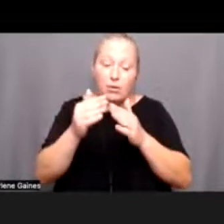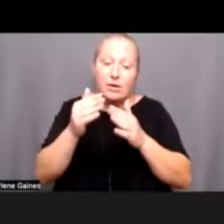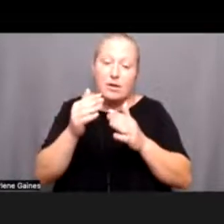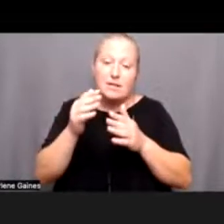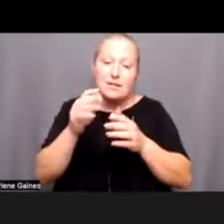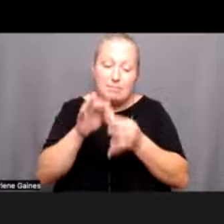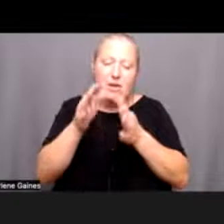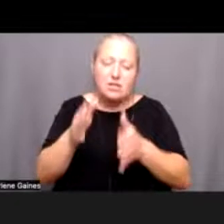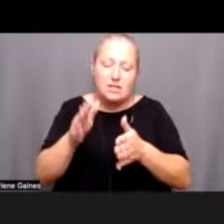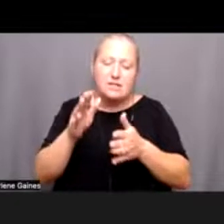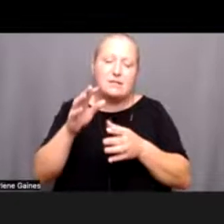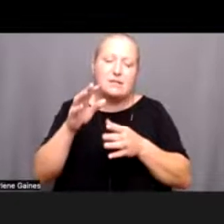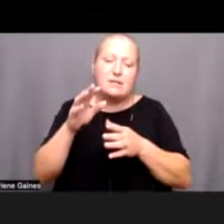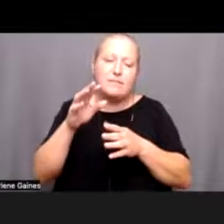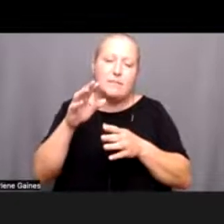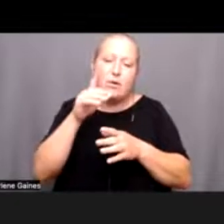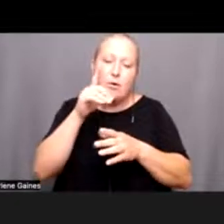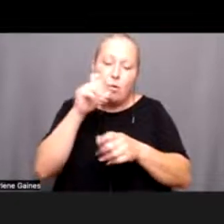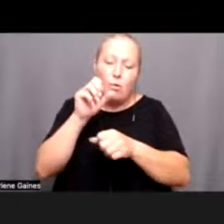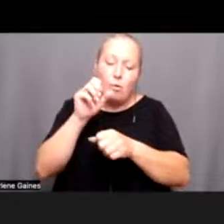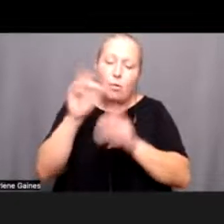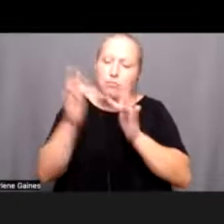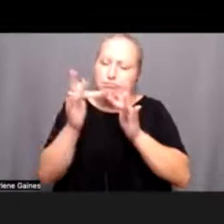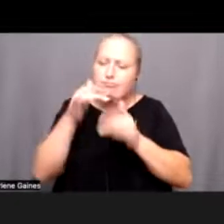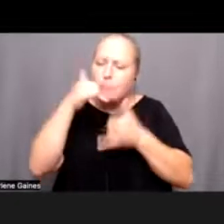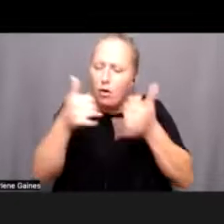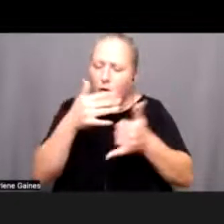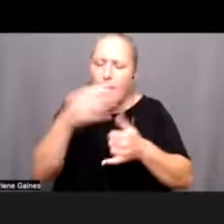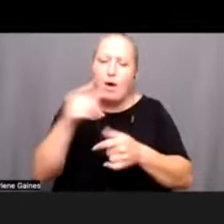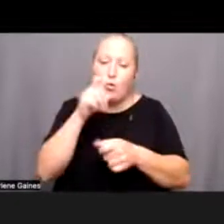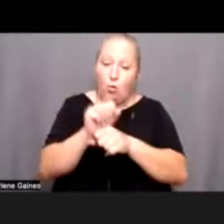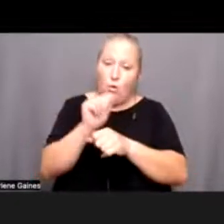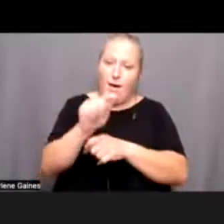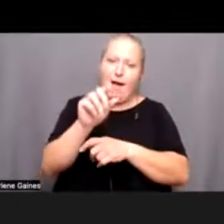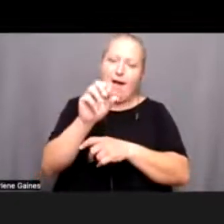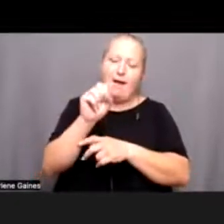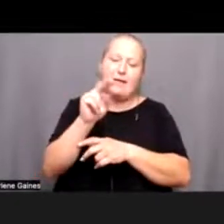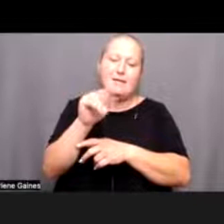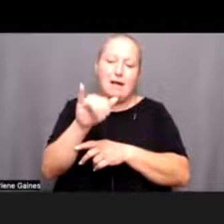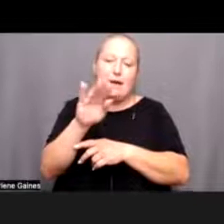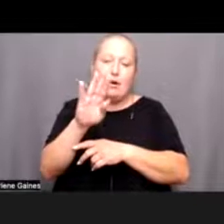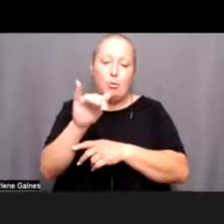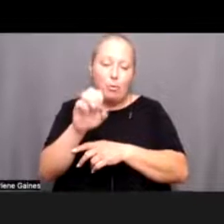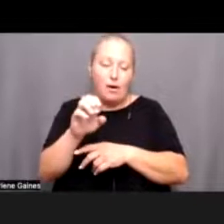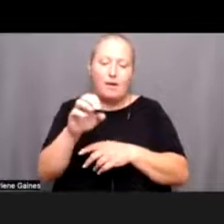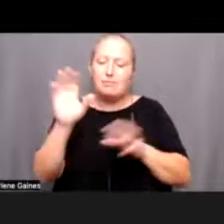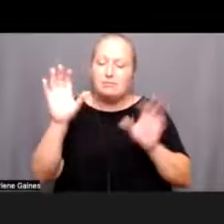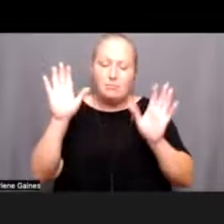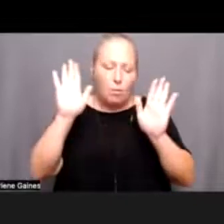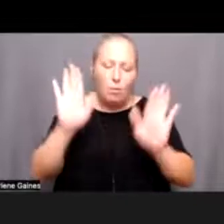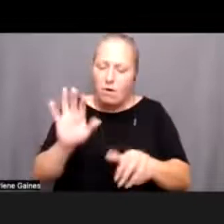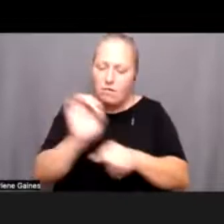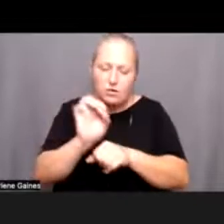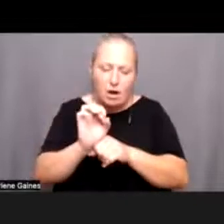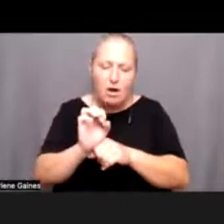the community service specialists that work at Sunnybray, who have done a wonderful job. Looking forward to making a